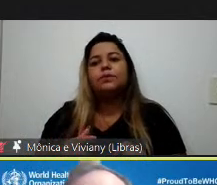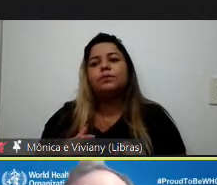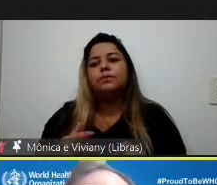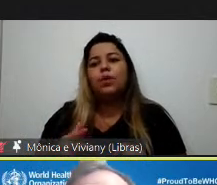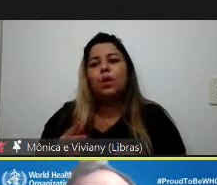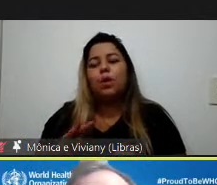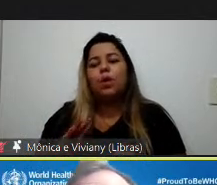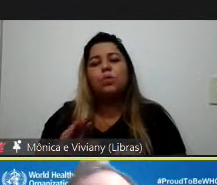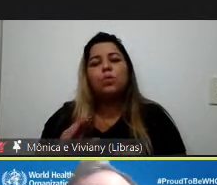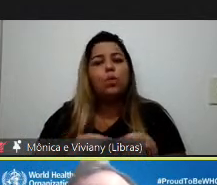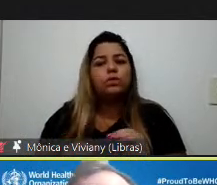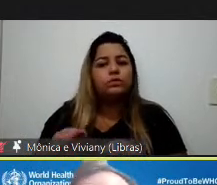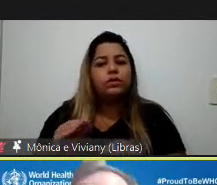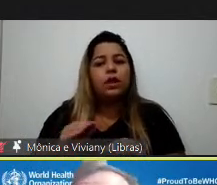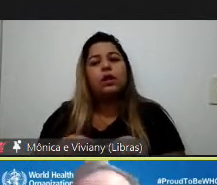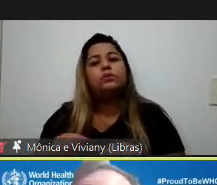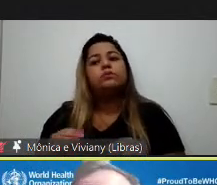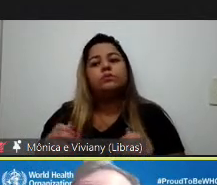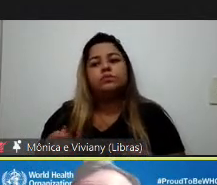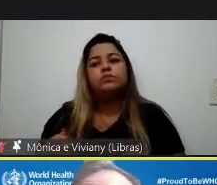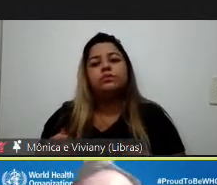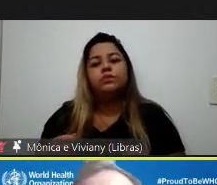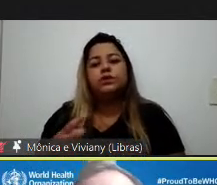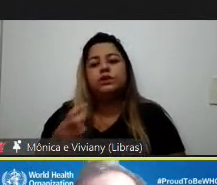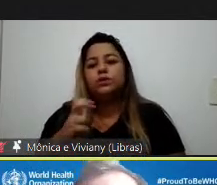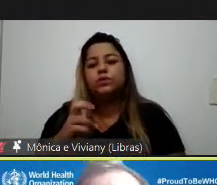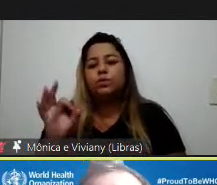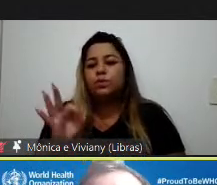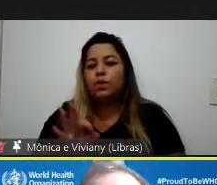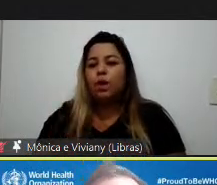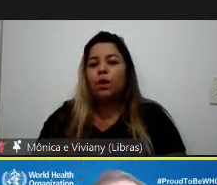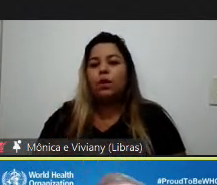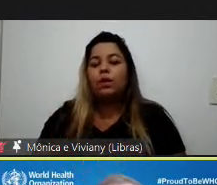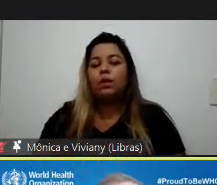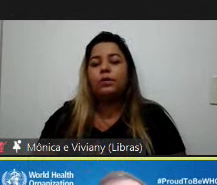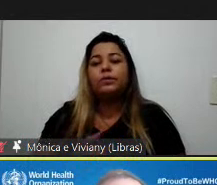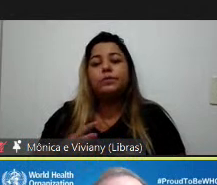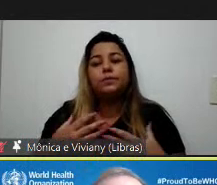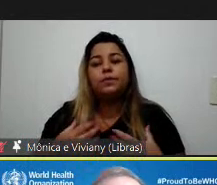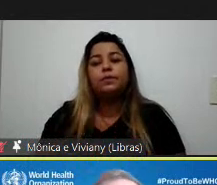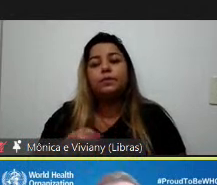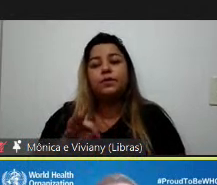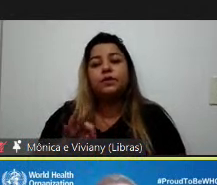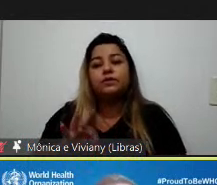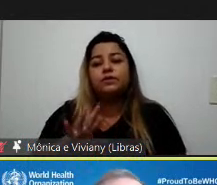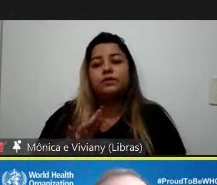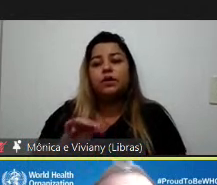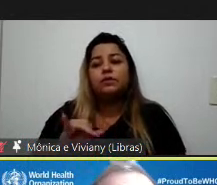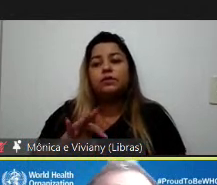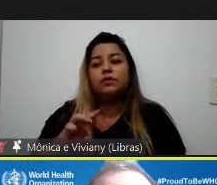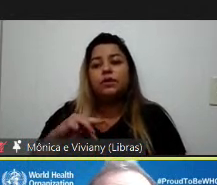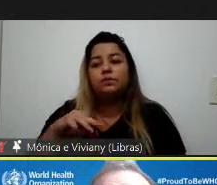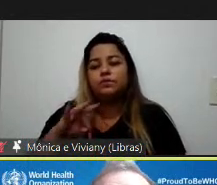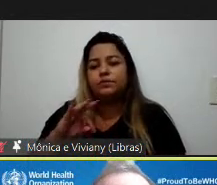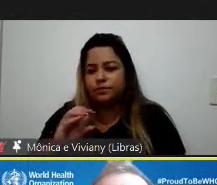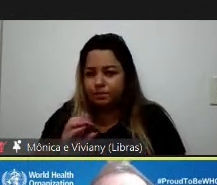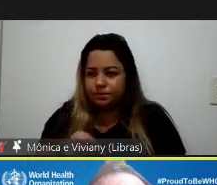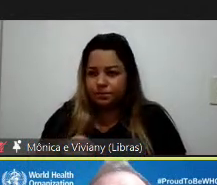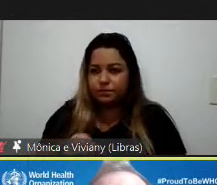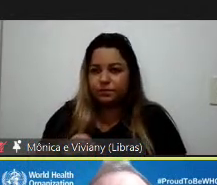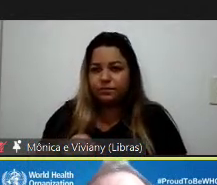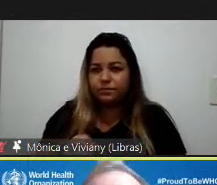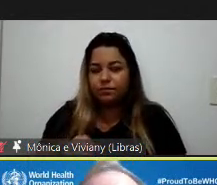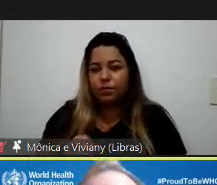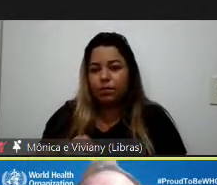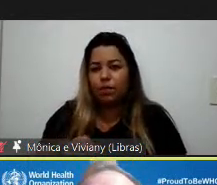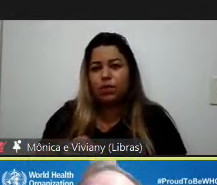that also contains zinc. So this is an issue of quality of services. So nutrition, the nutrition component is neglected. It's